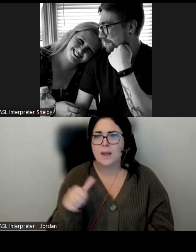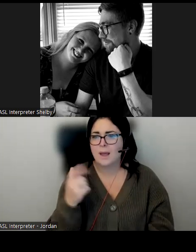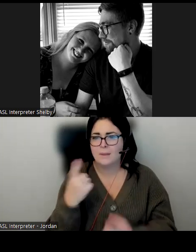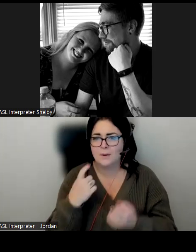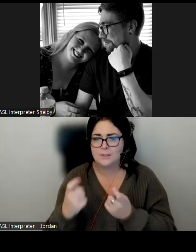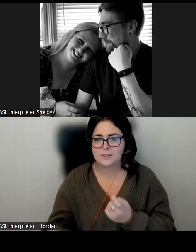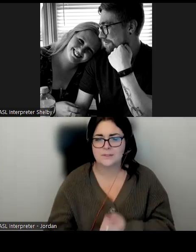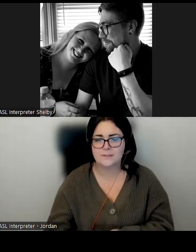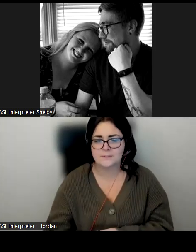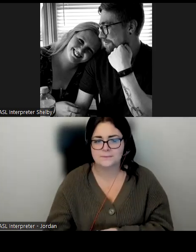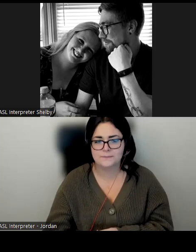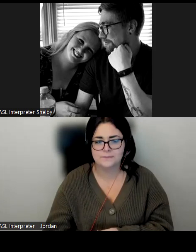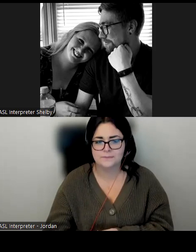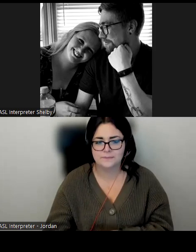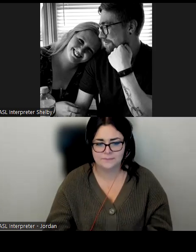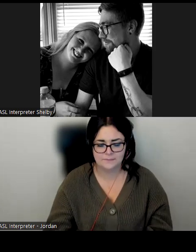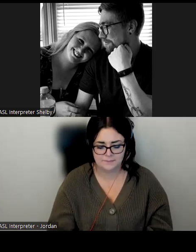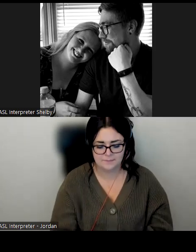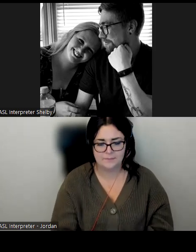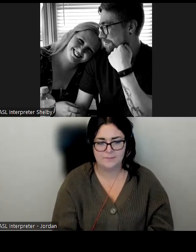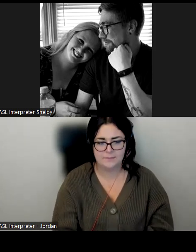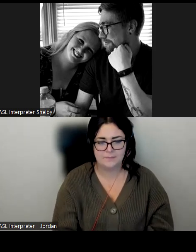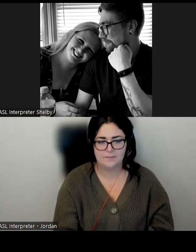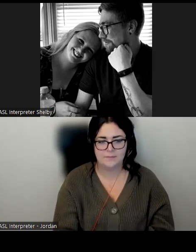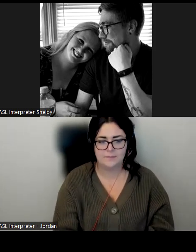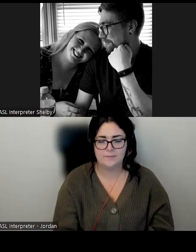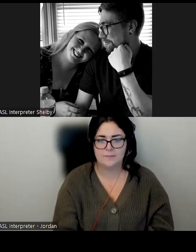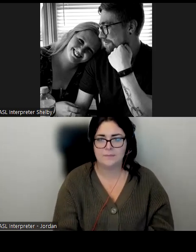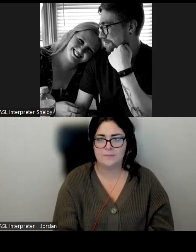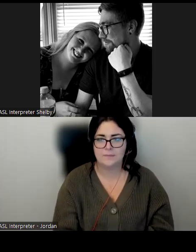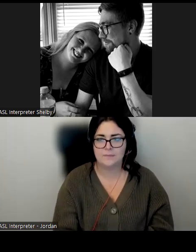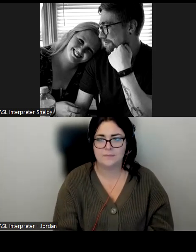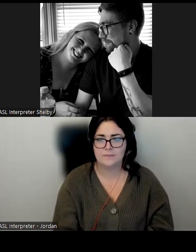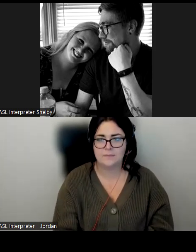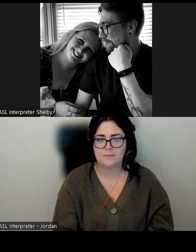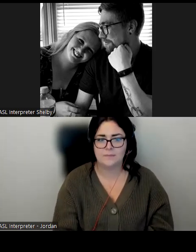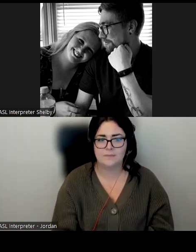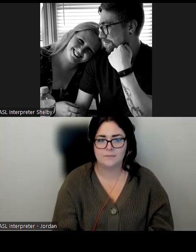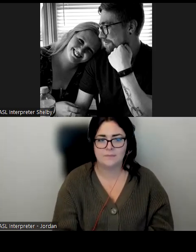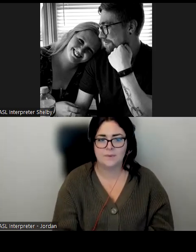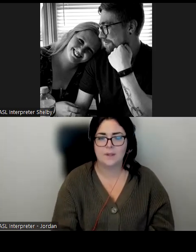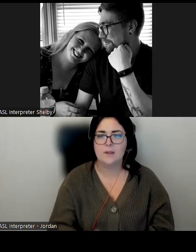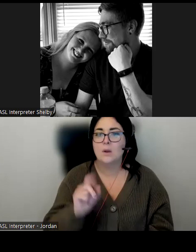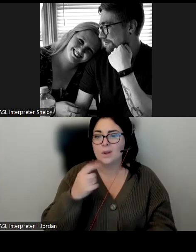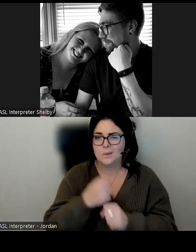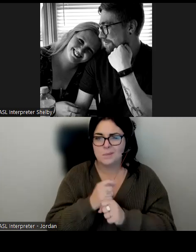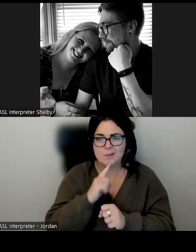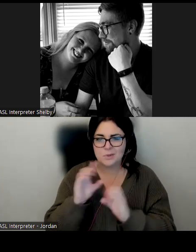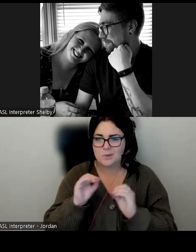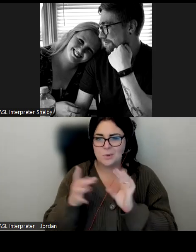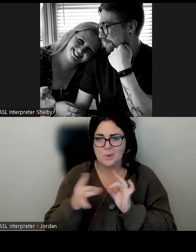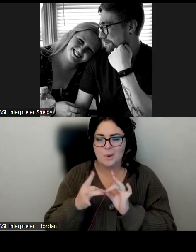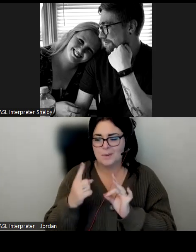in the chat that my colleague's going to have a look at. No, I think we're okay. I just want to make sure we're not